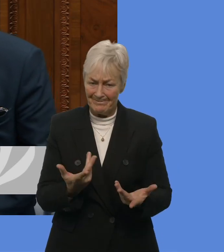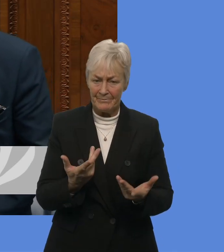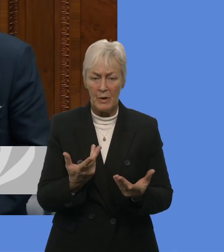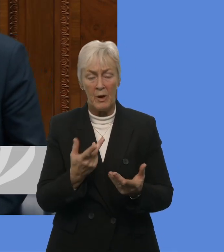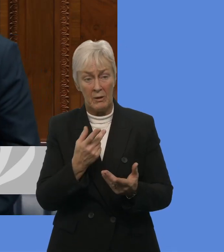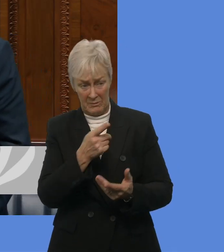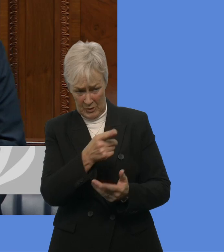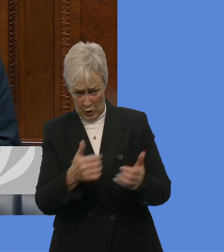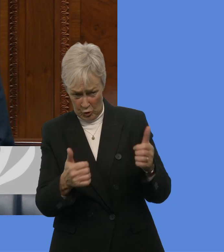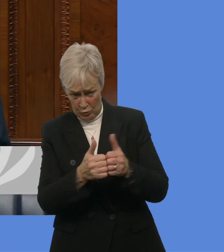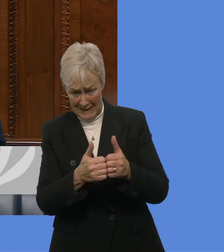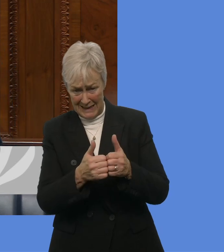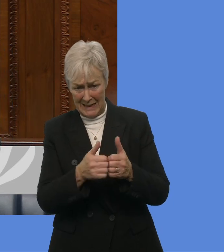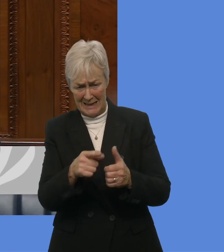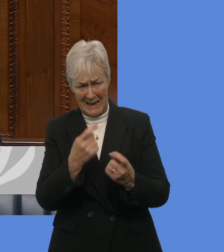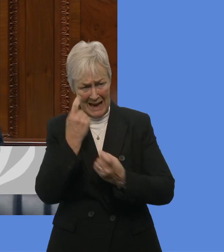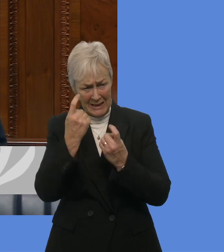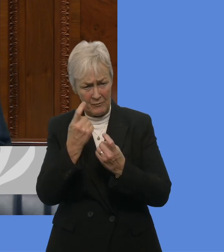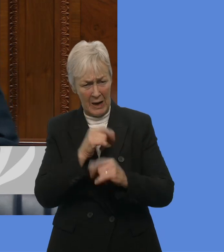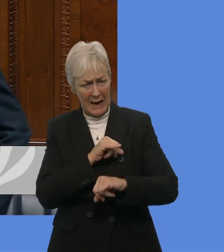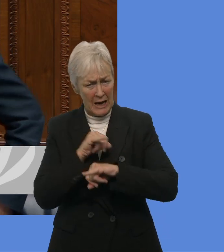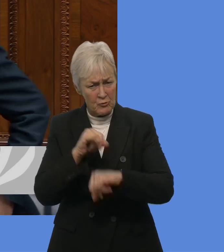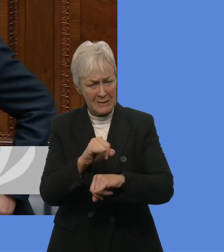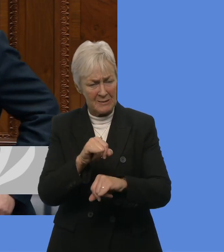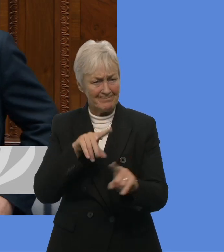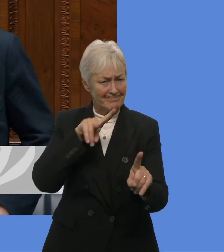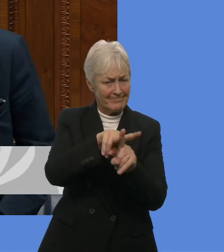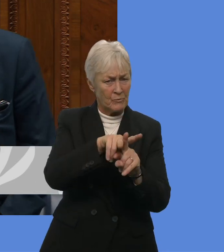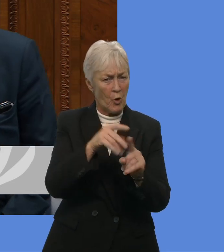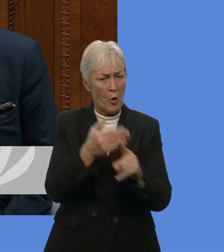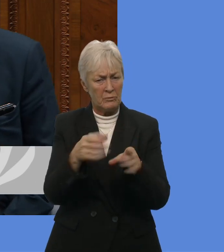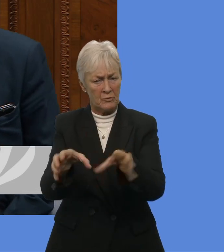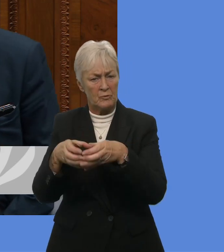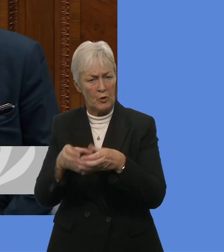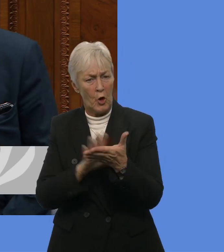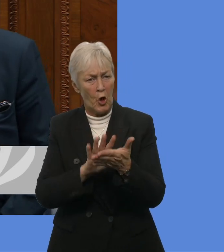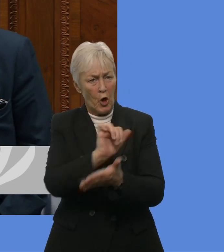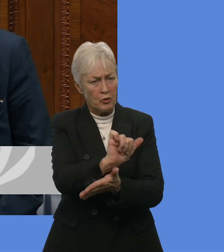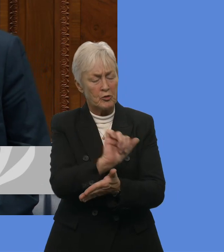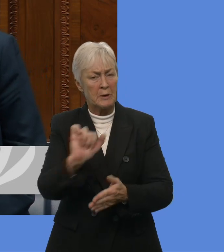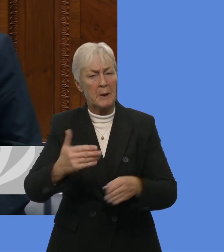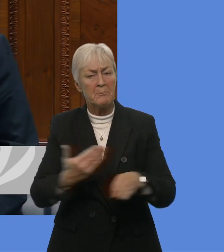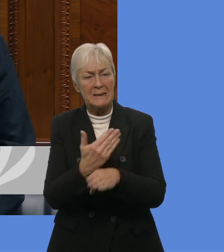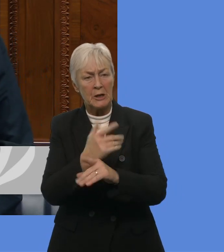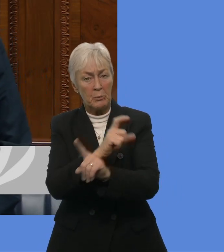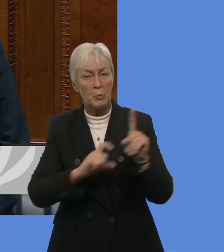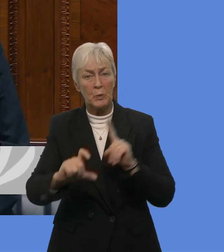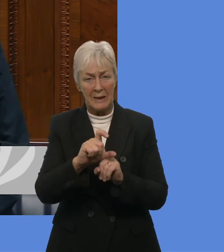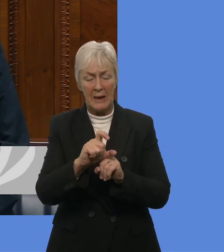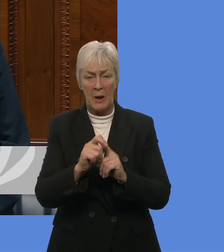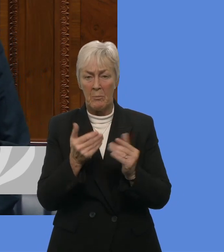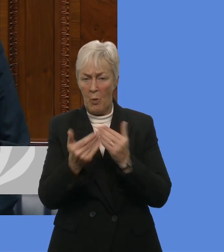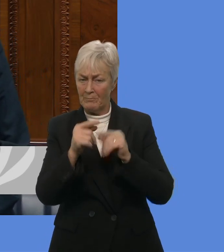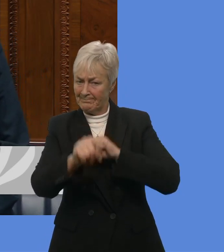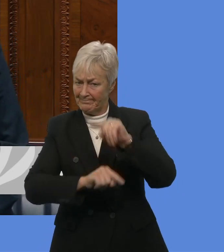the Minister agree that this is an incitement to hatred, an attack on the minority unionist culture, the business community, and is further intimidation